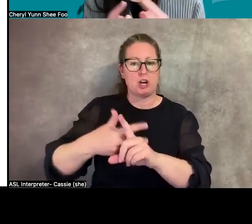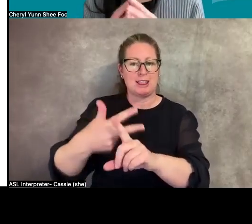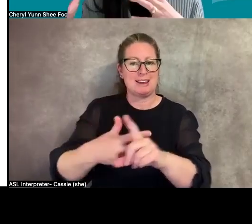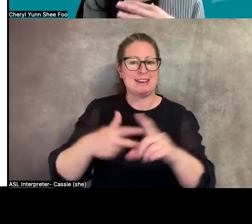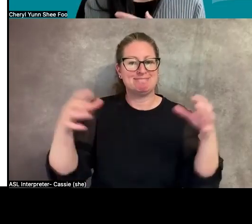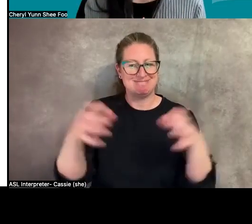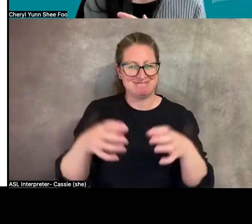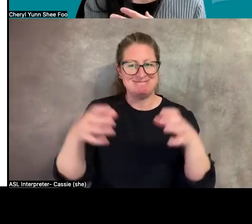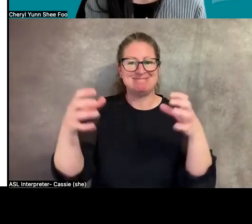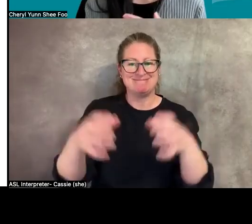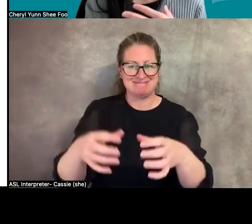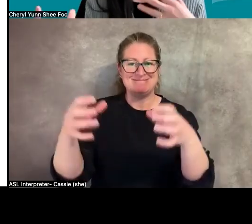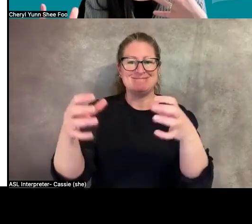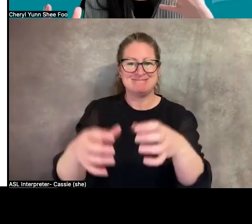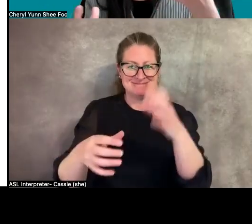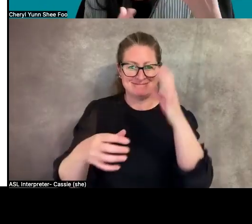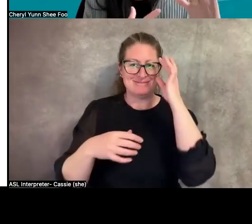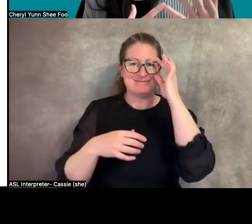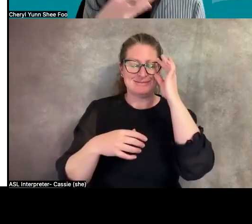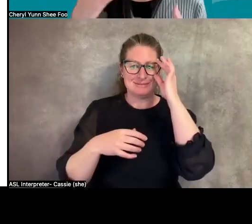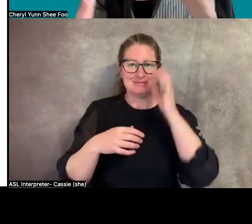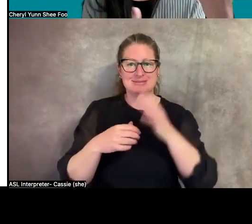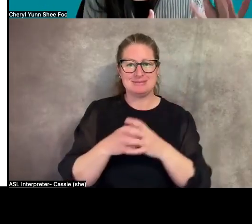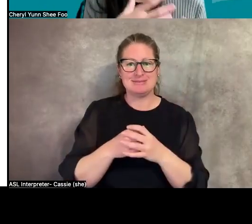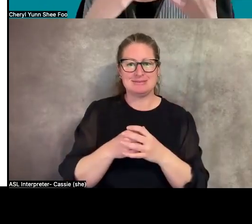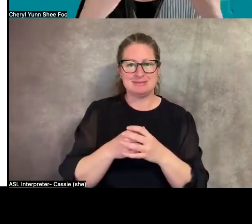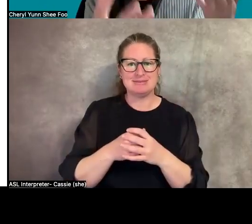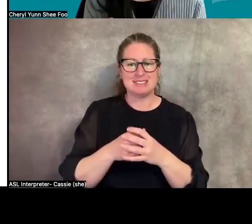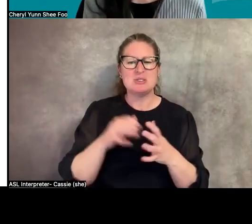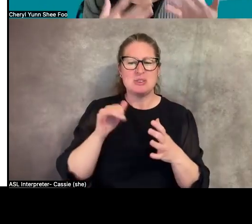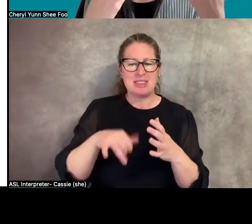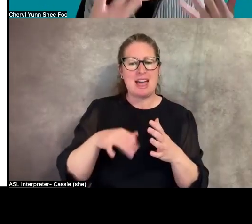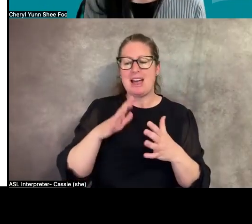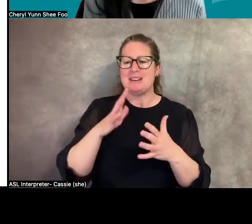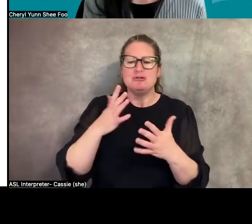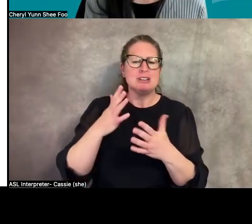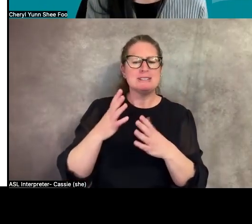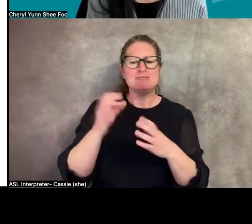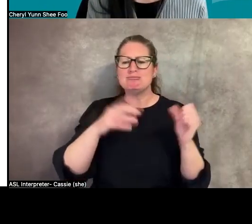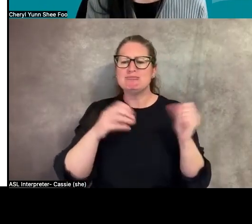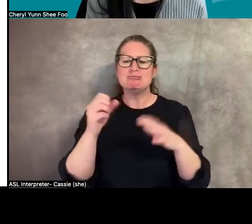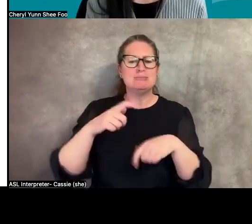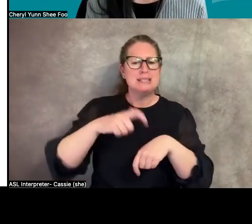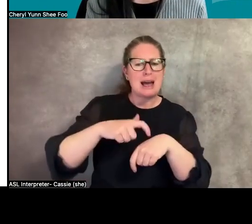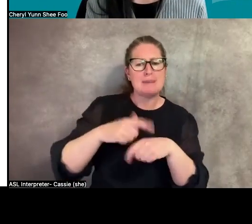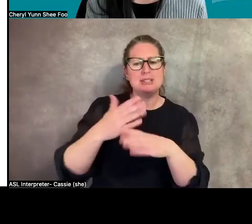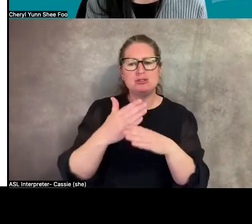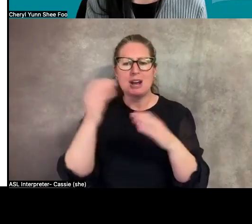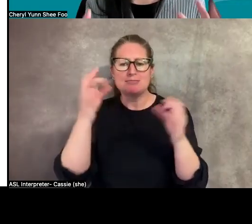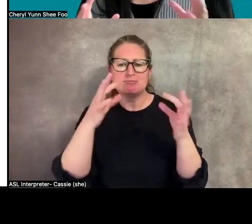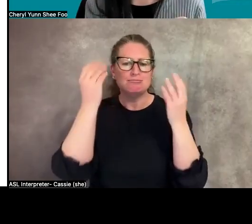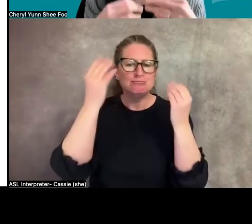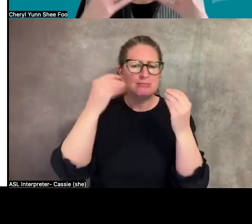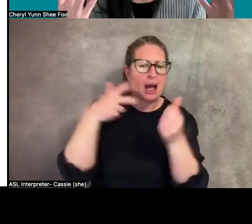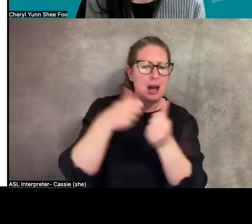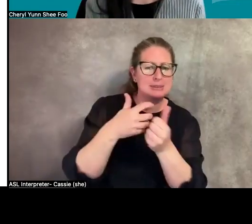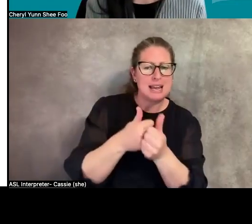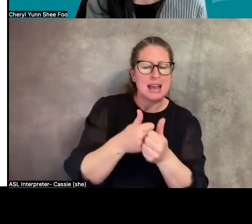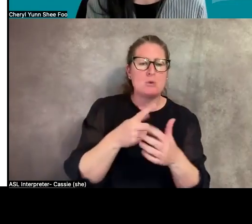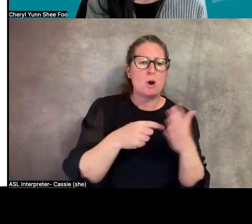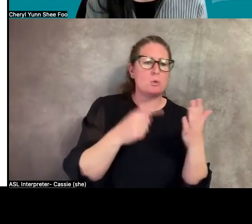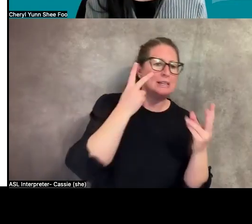that's become both a place to share in a timely way the updates that we're gathering from this initiative, as well